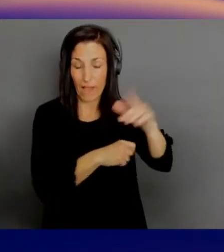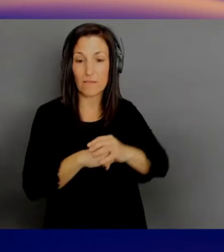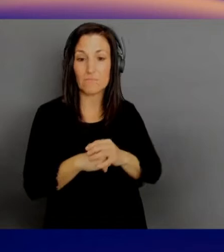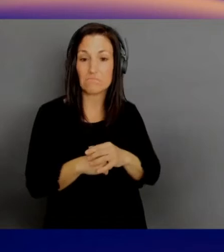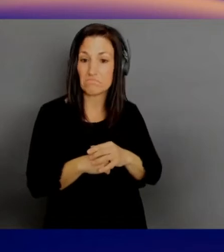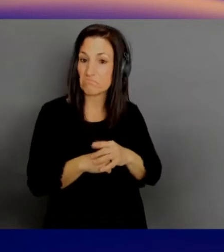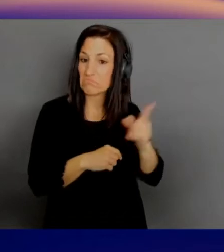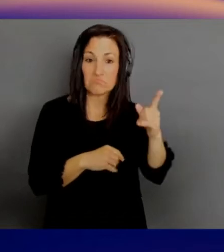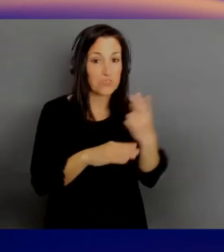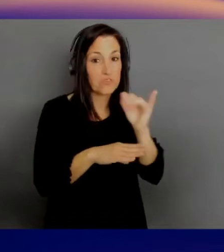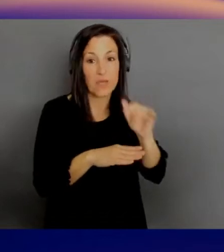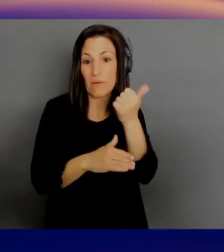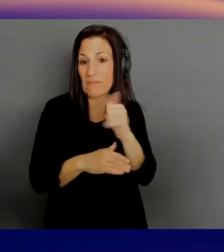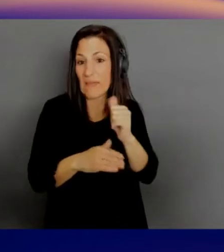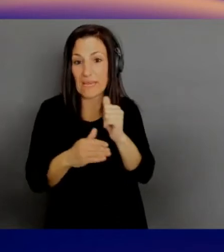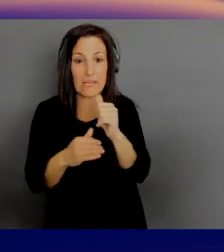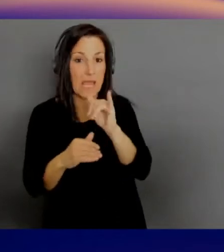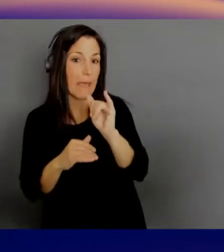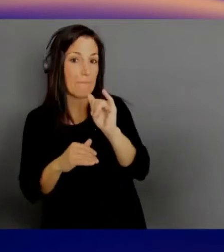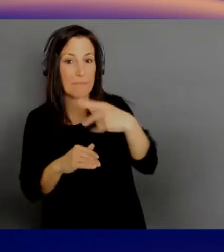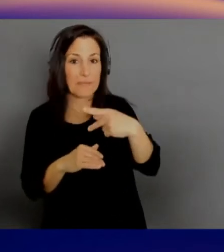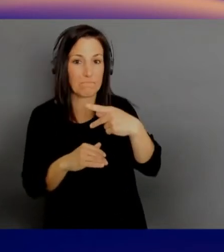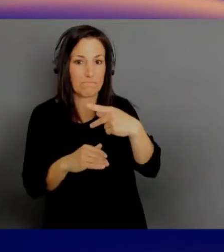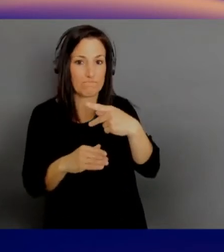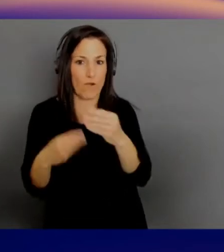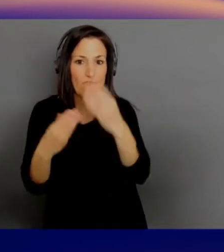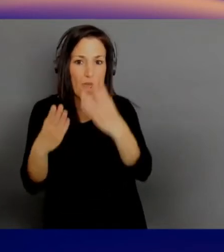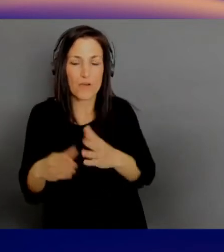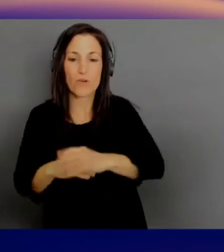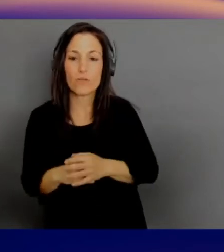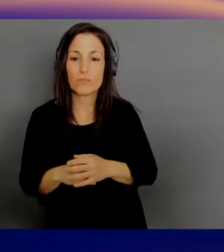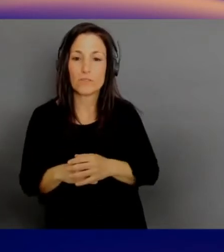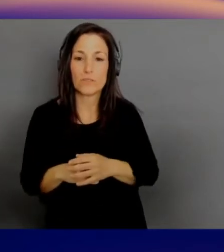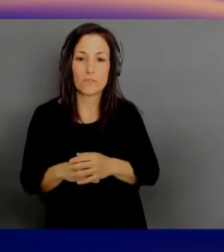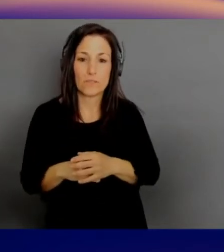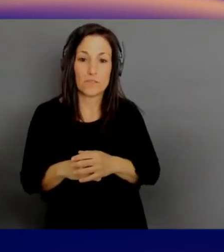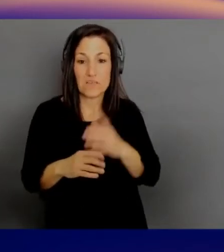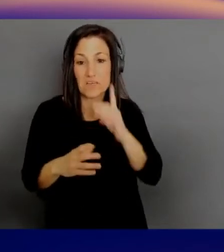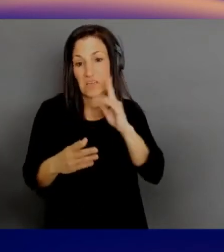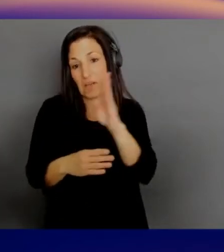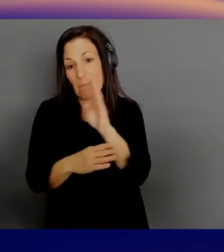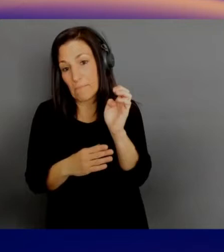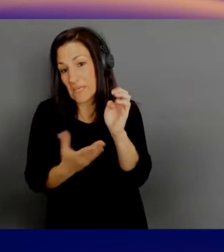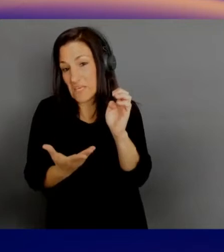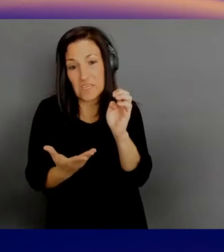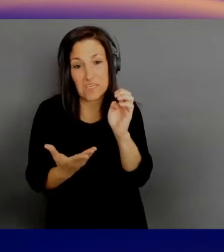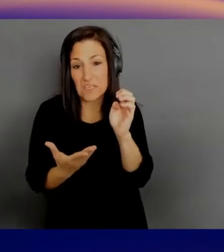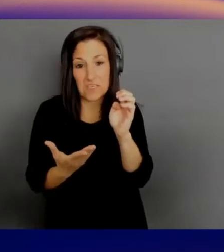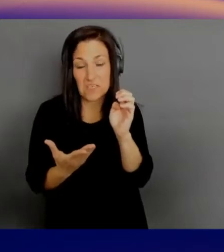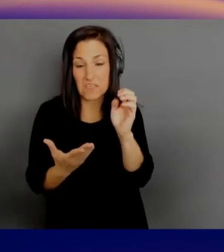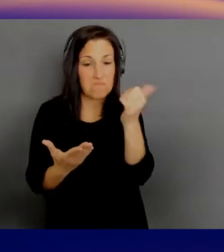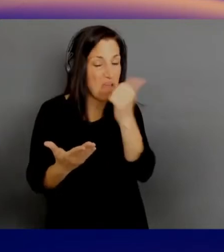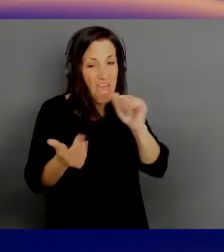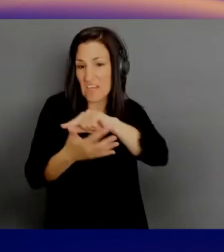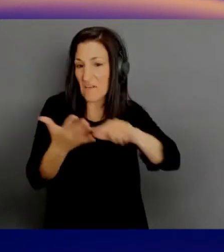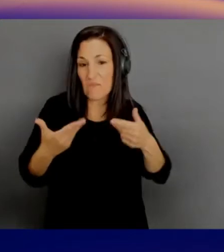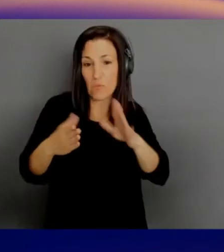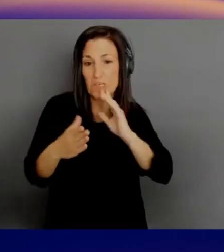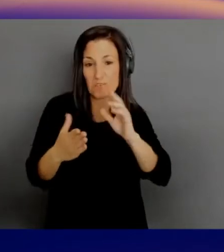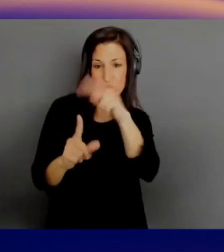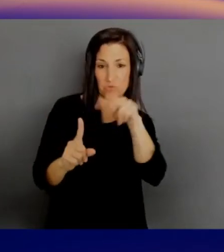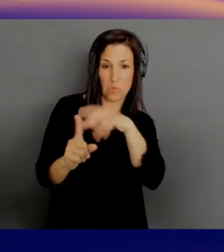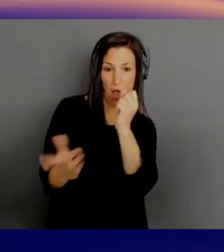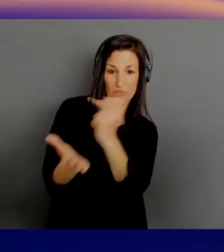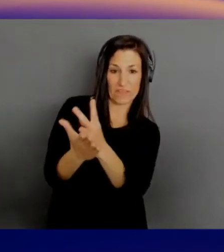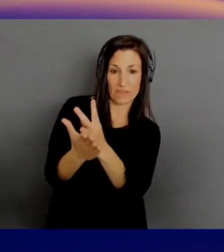be Okta or ping identity, or it could be Auth0, or it could be even Active Directory. And then Can I you use my